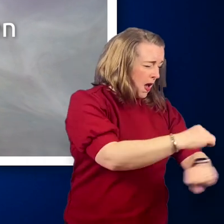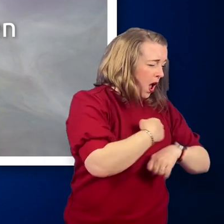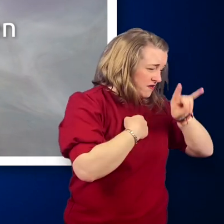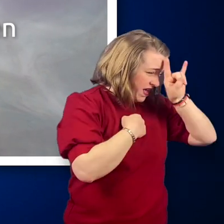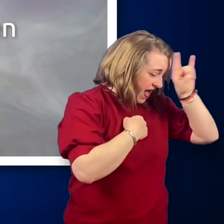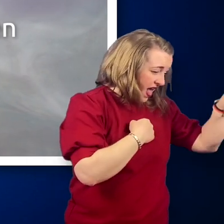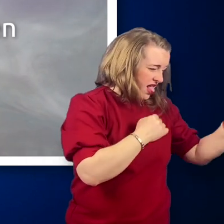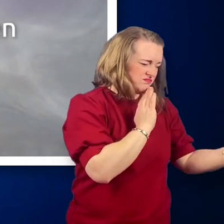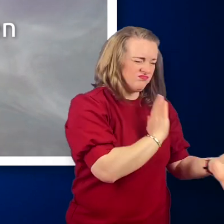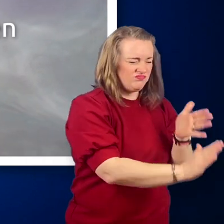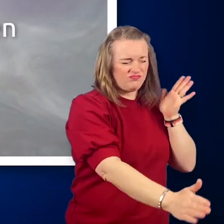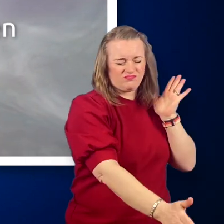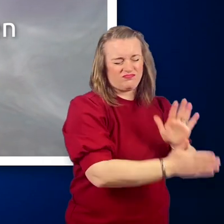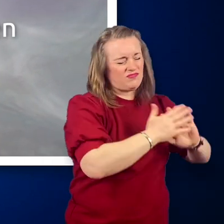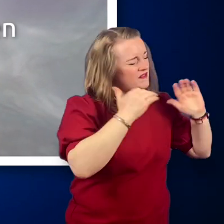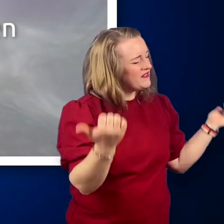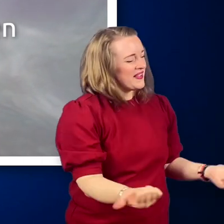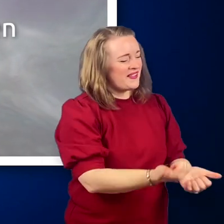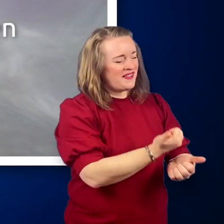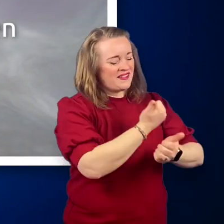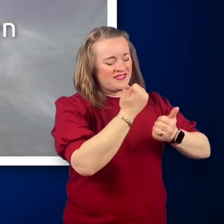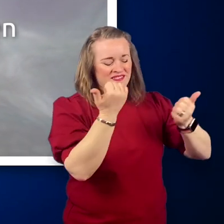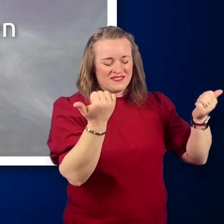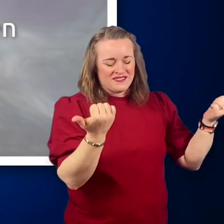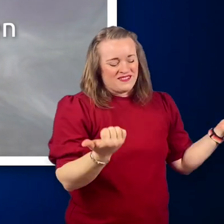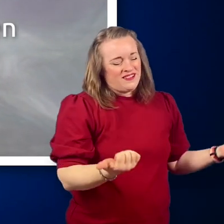power of hell forever